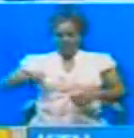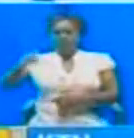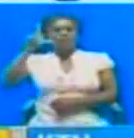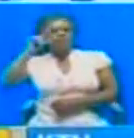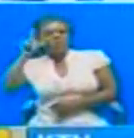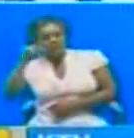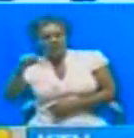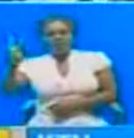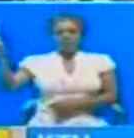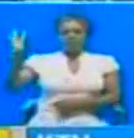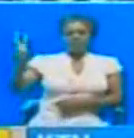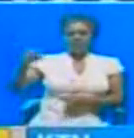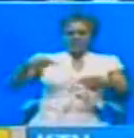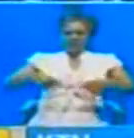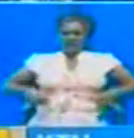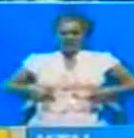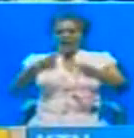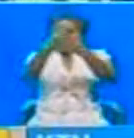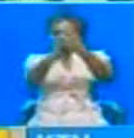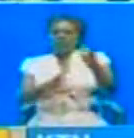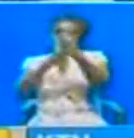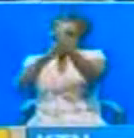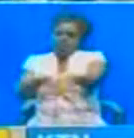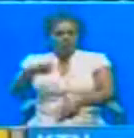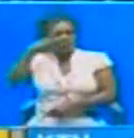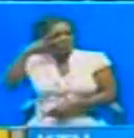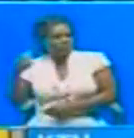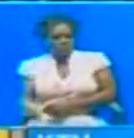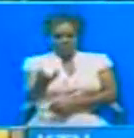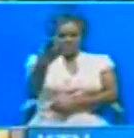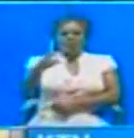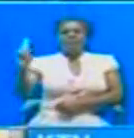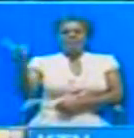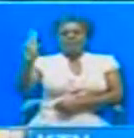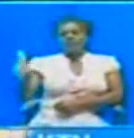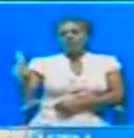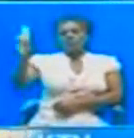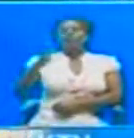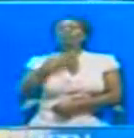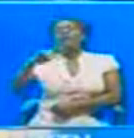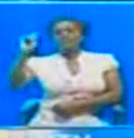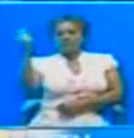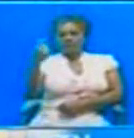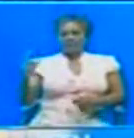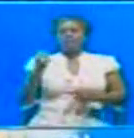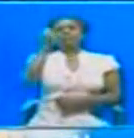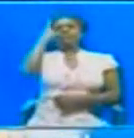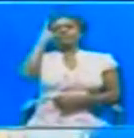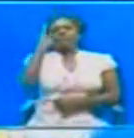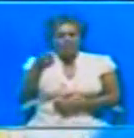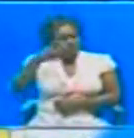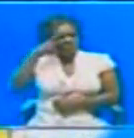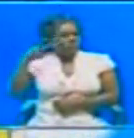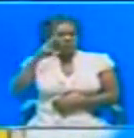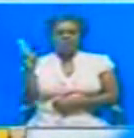Mombasa, Wajir, and Garissa also reported sporadic terror attacks. President Uhuru Kenyatta wants Kenyans to remain alert on the threat of terror